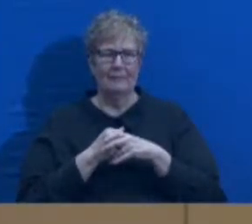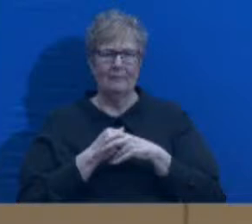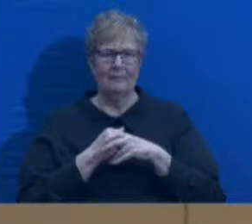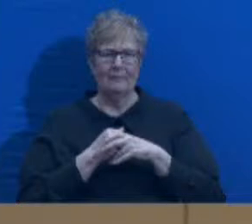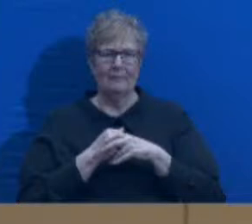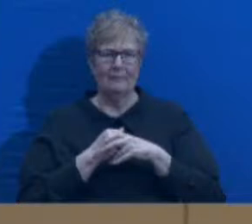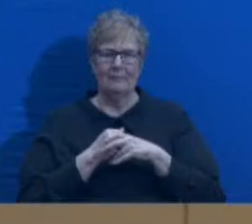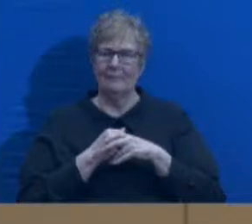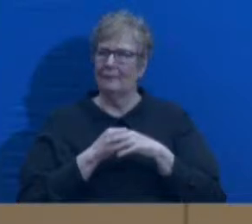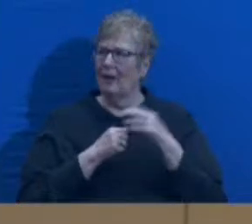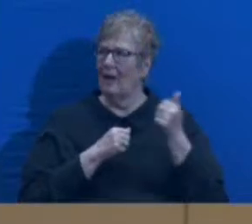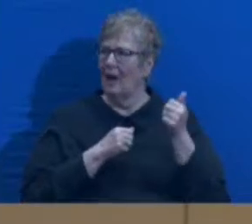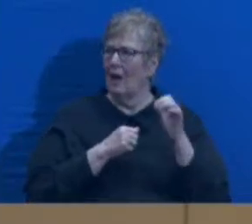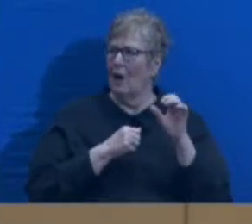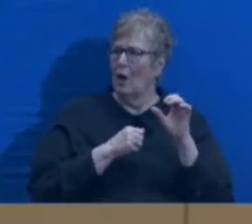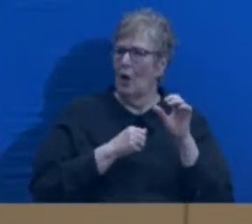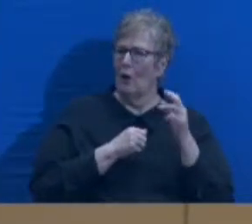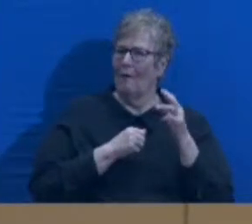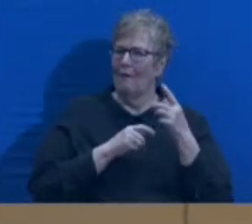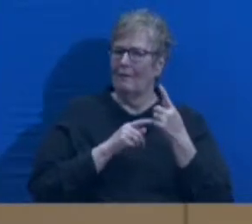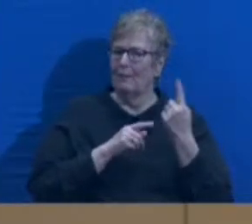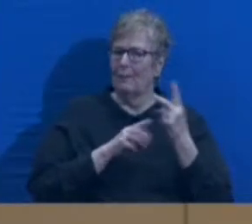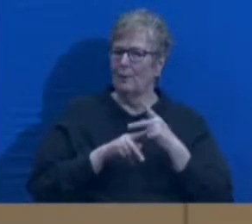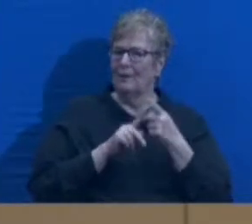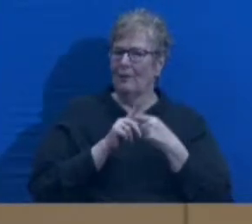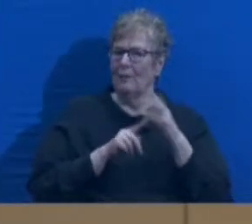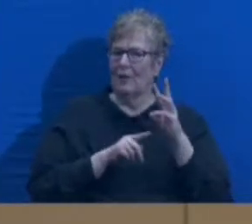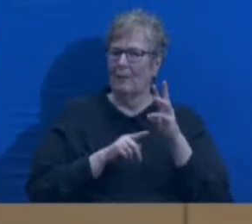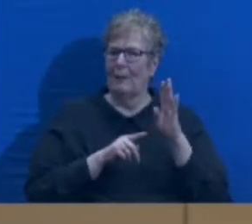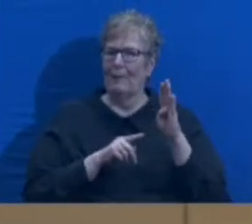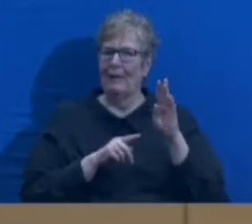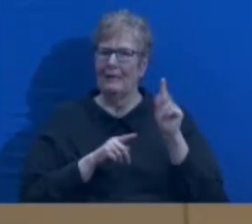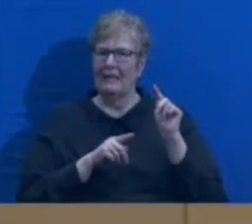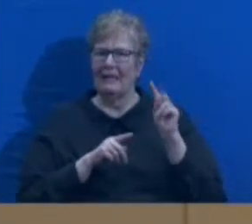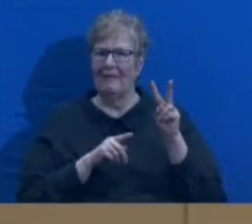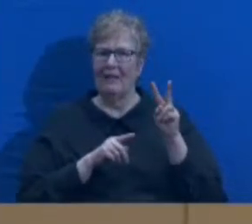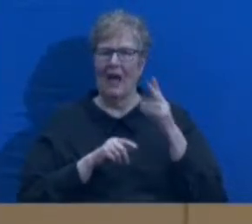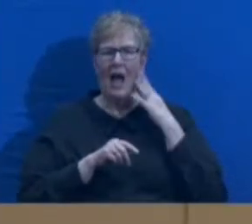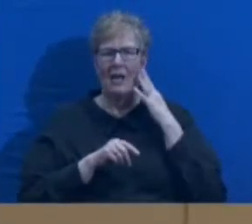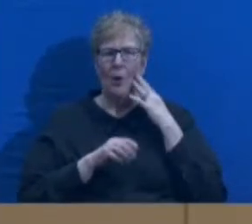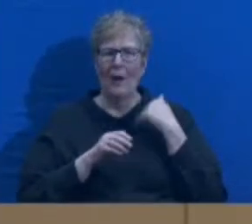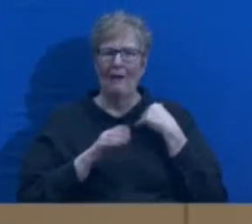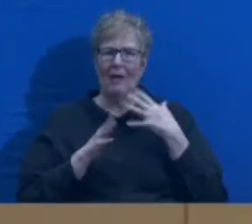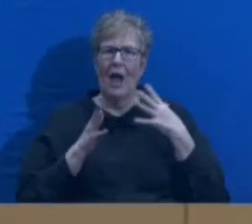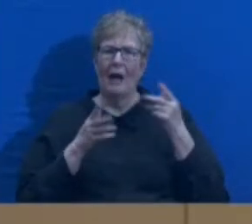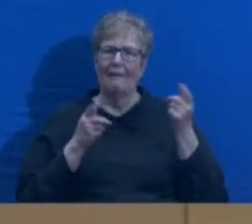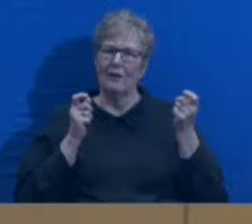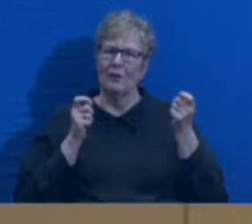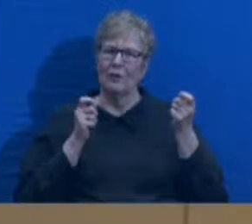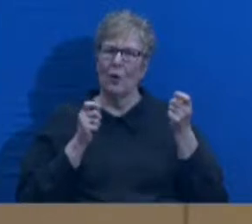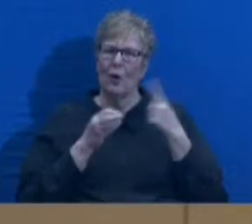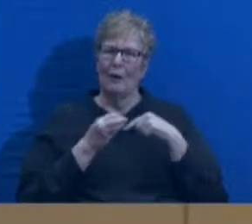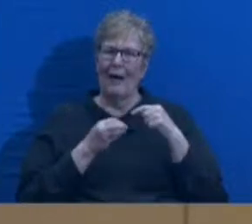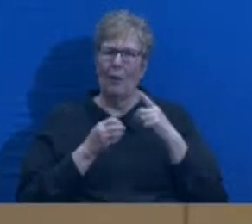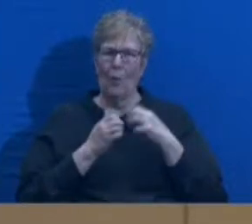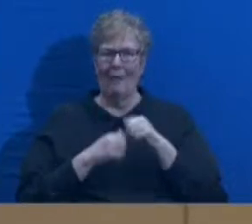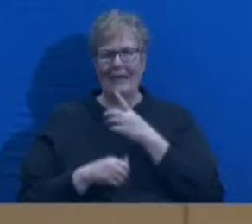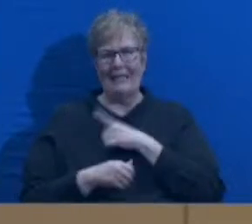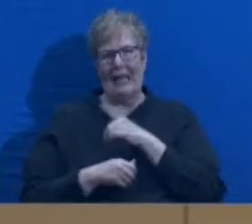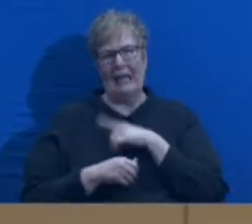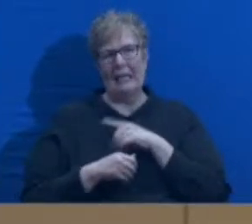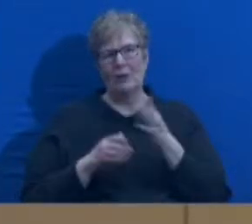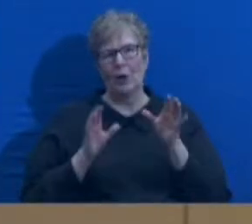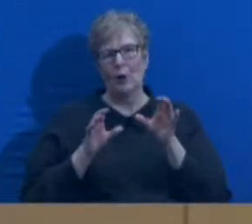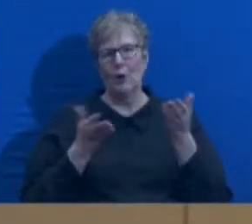Hi, Gibbie. This is Christy again from WBTV. I know there's quite a bit of control of what the delegates are doing when